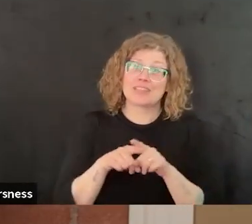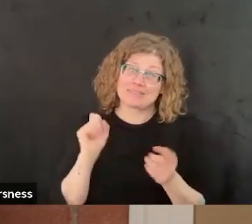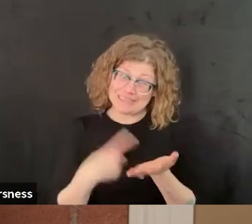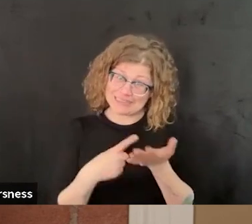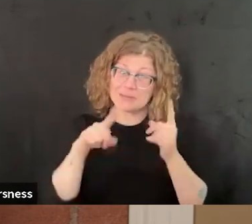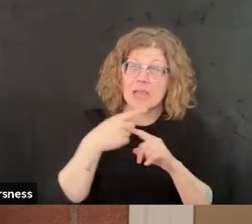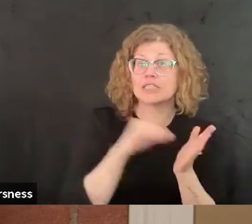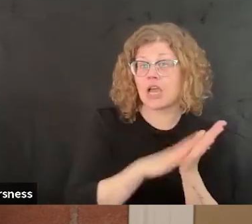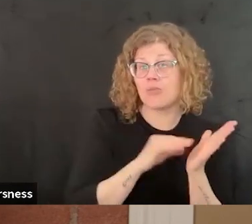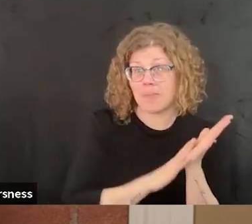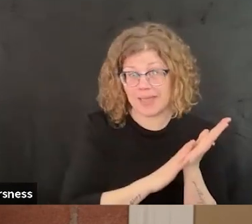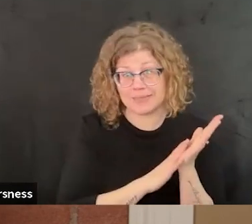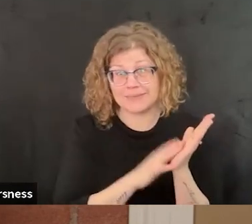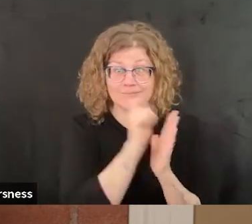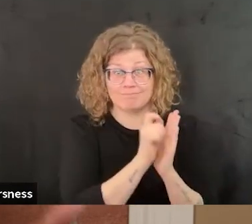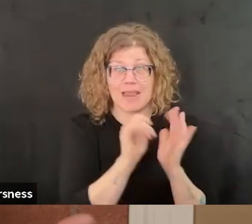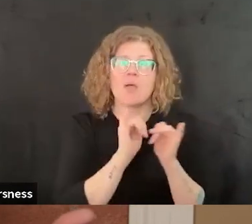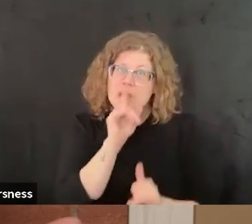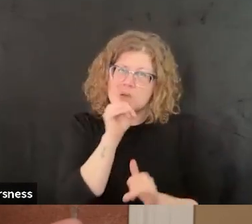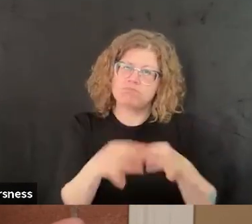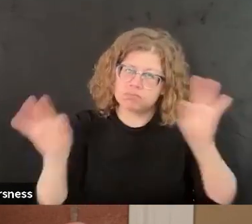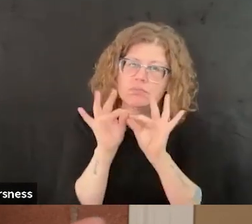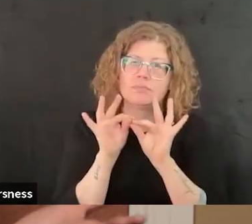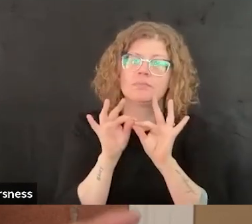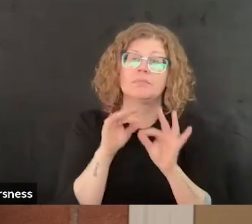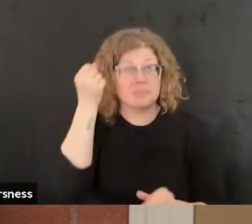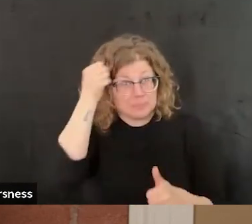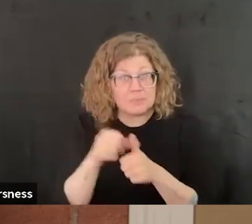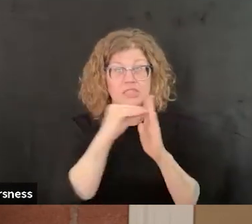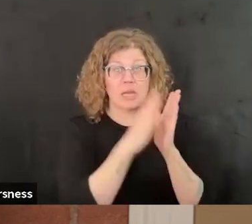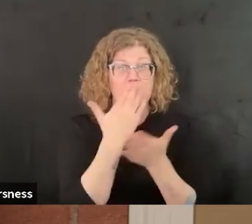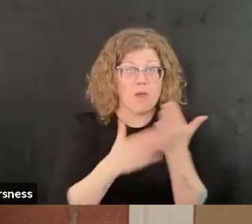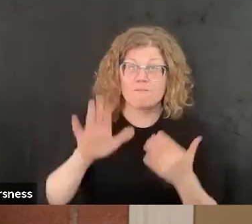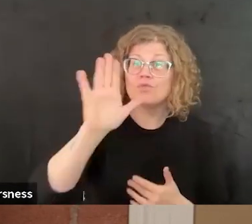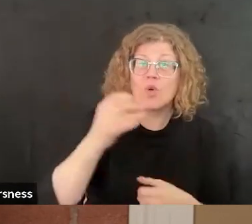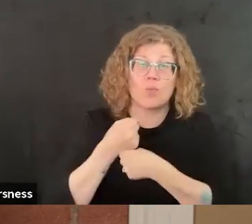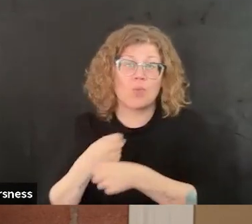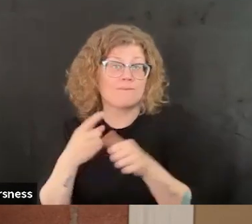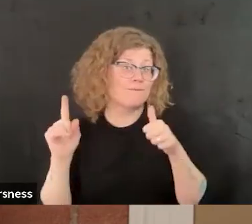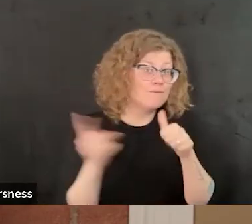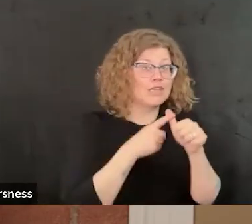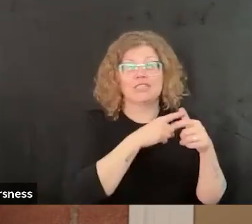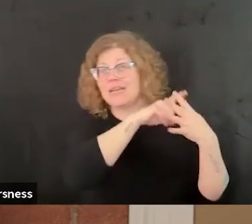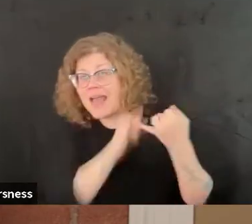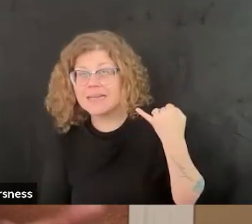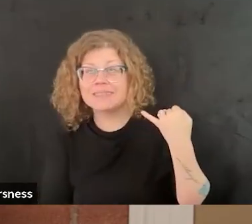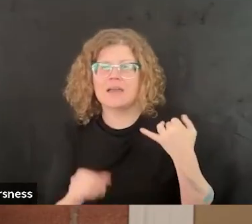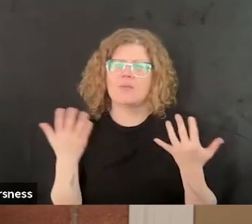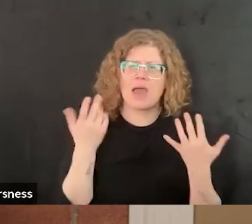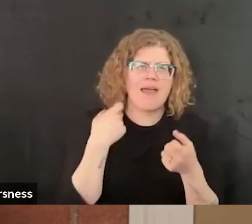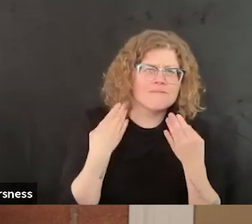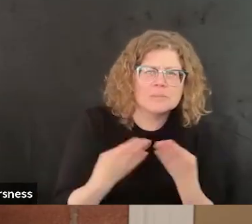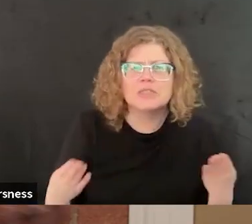consider documentation. So documentation of your project is really important in that storytelling piece. It ensures that you have